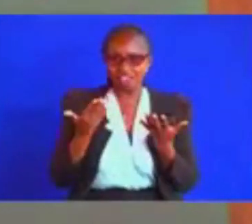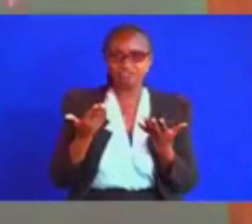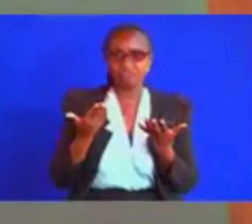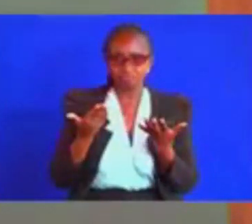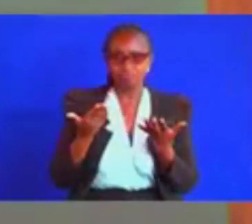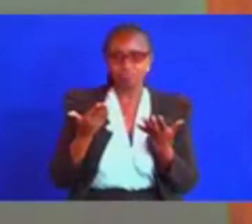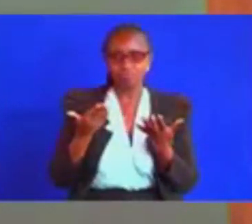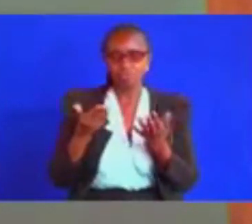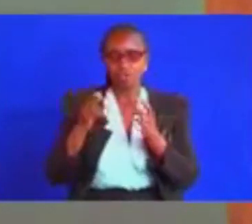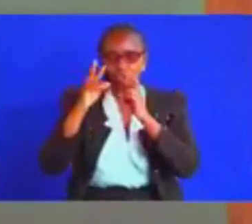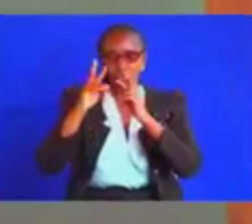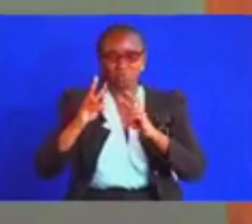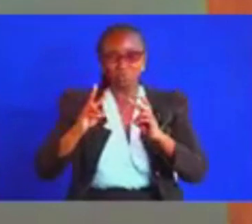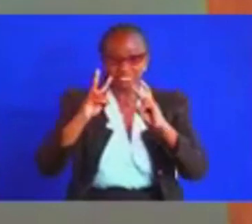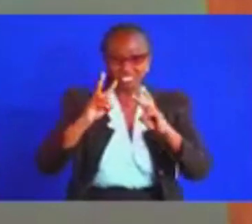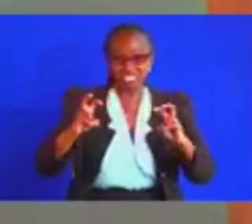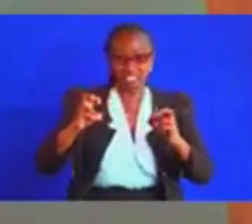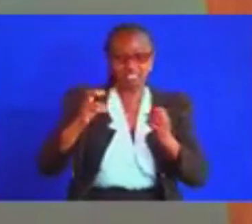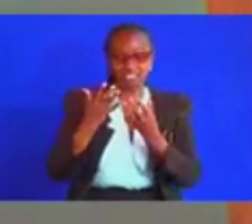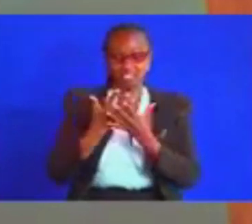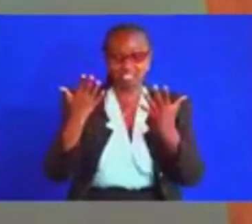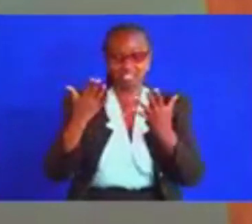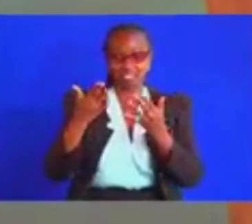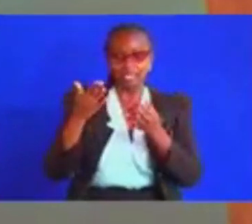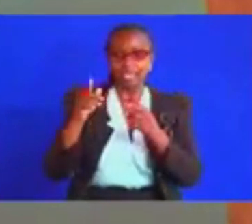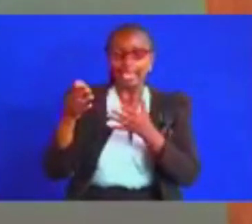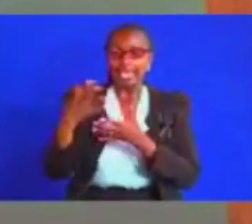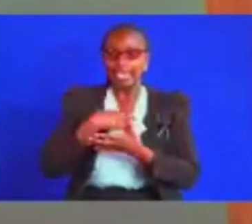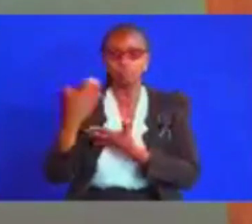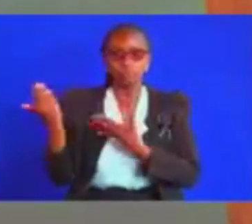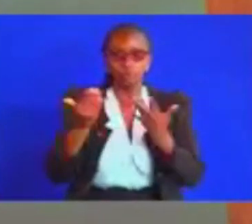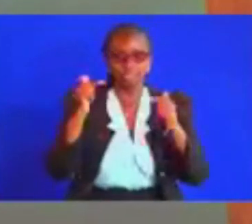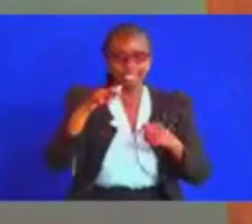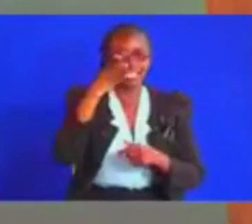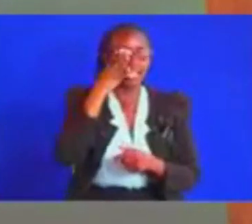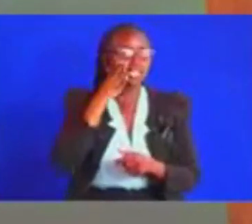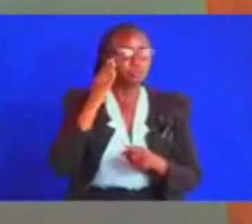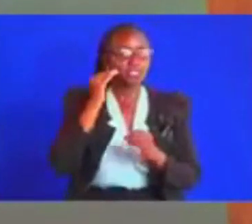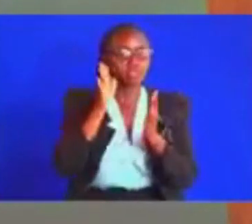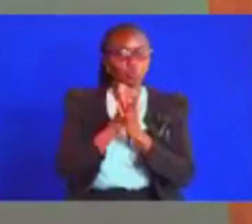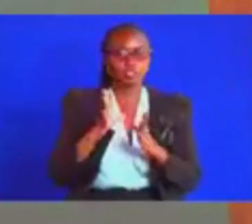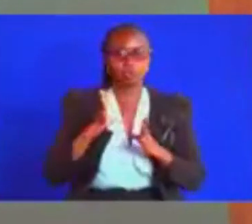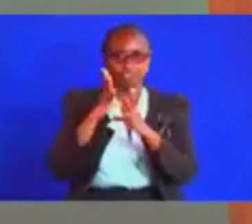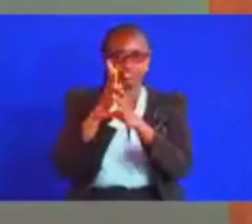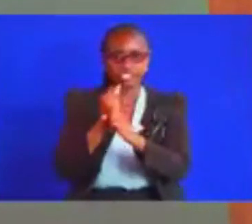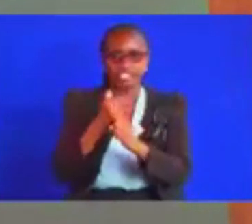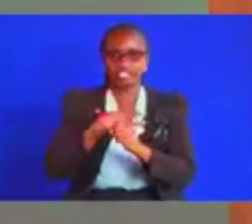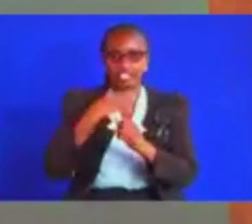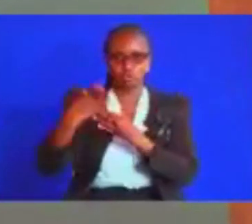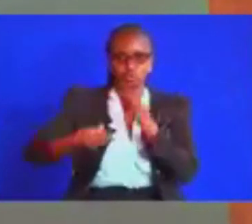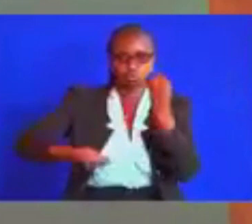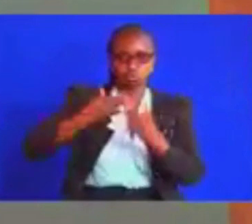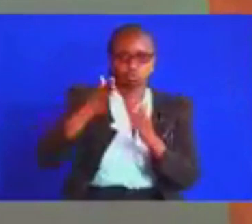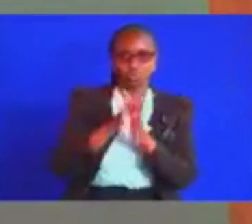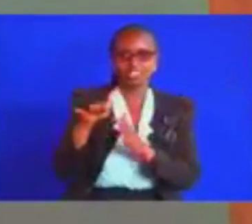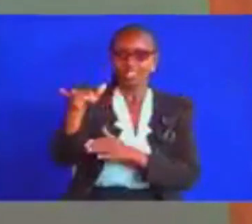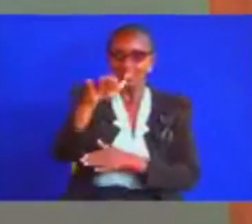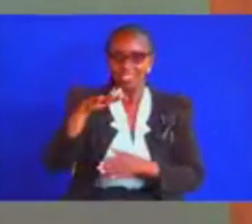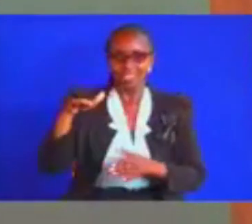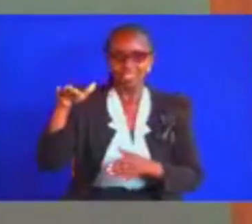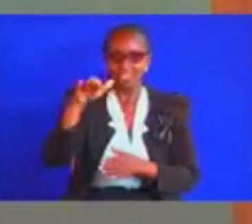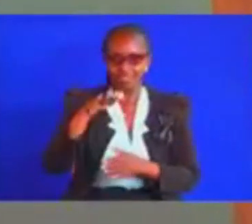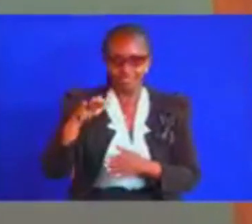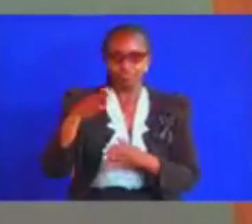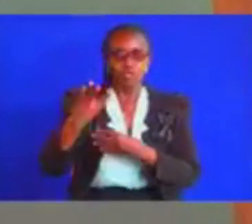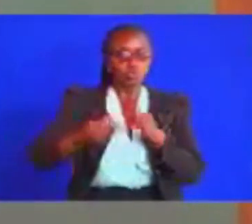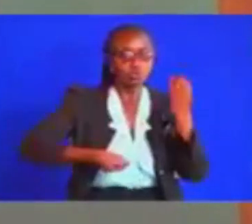biblical experiences and brought those experiences with confidence and sold them to congregations, sold